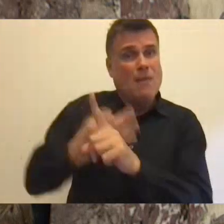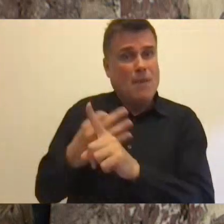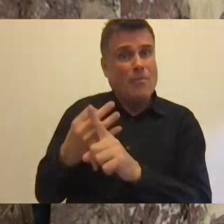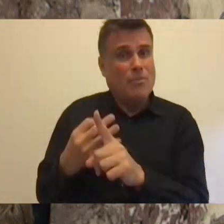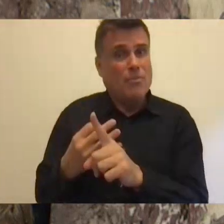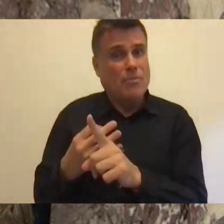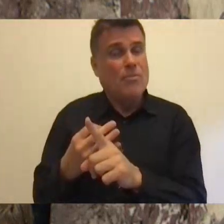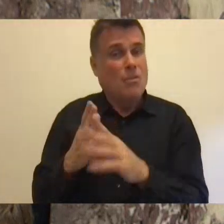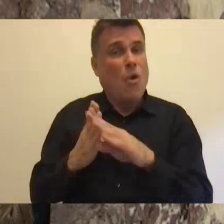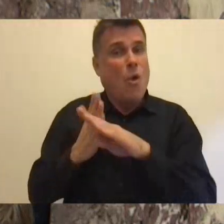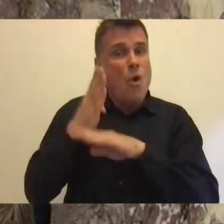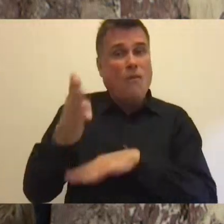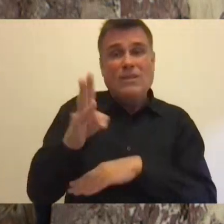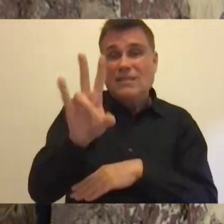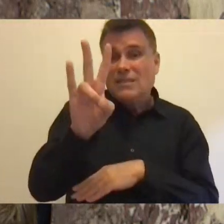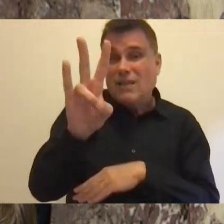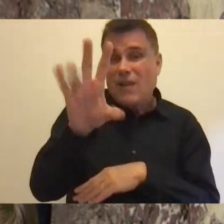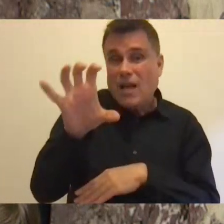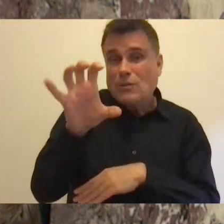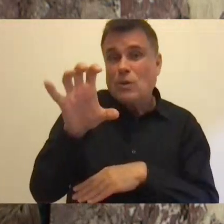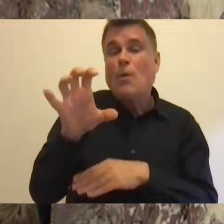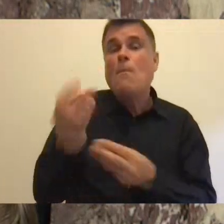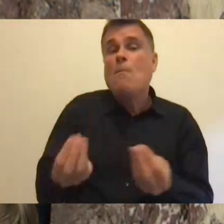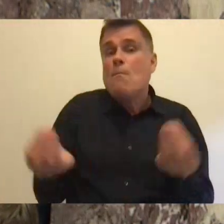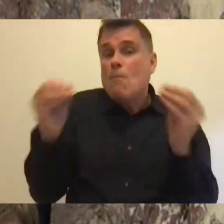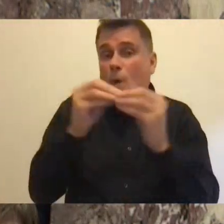last year, Honourable Speaker,